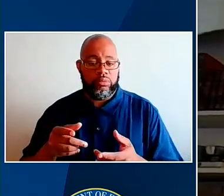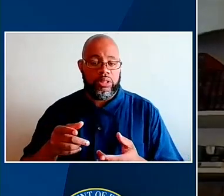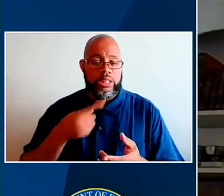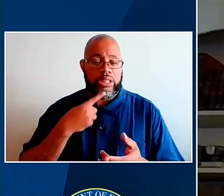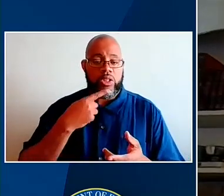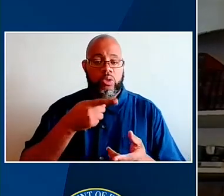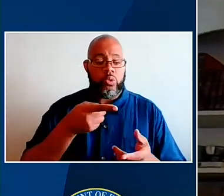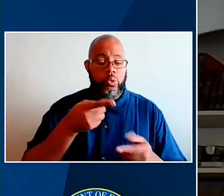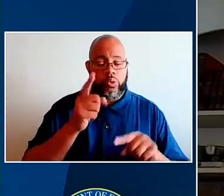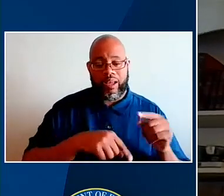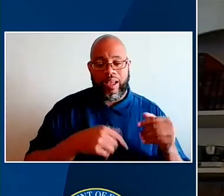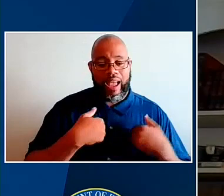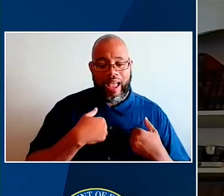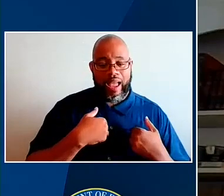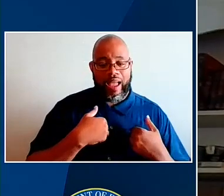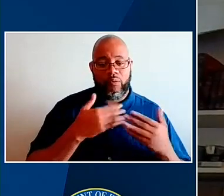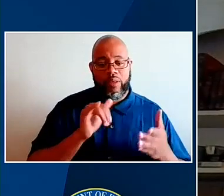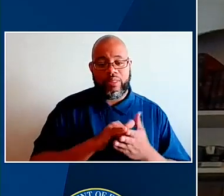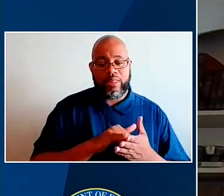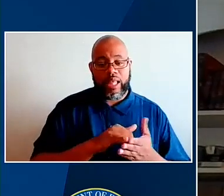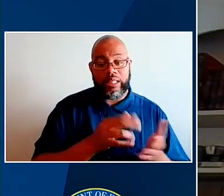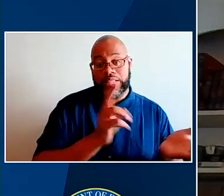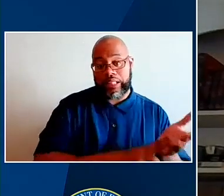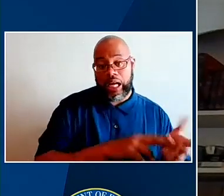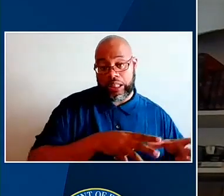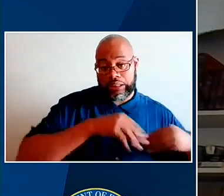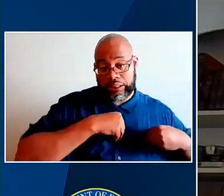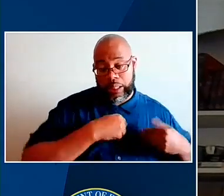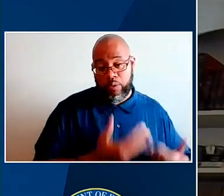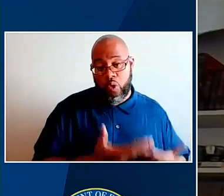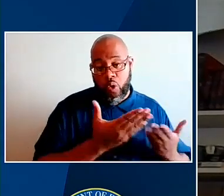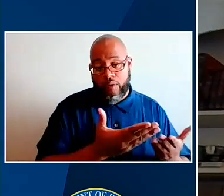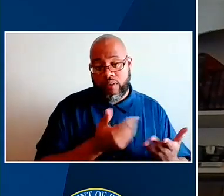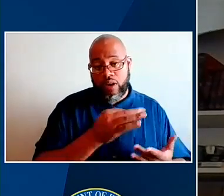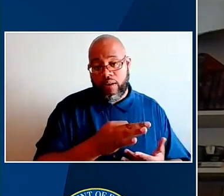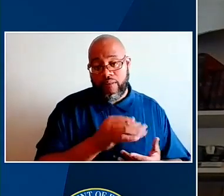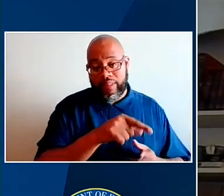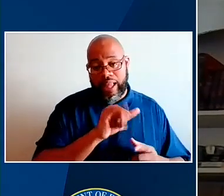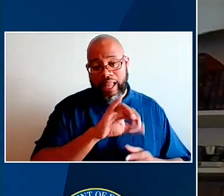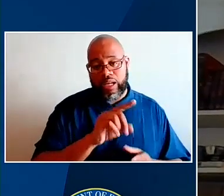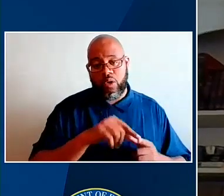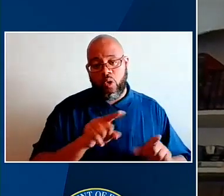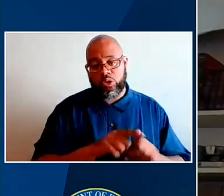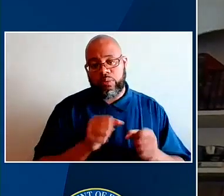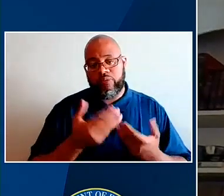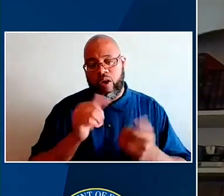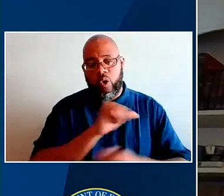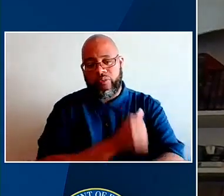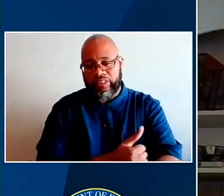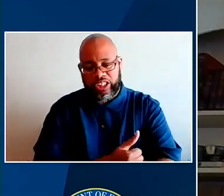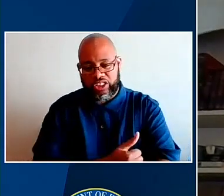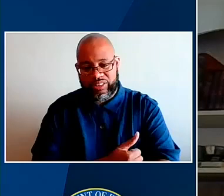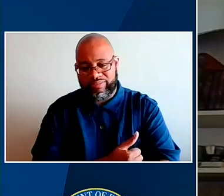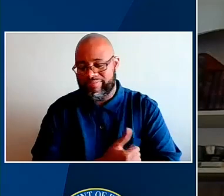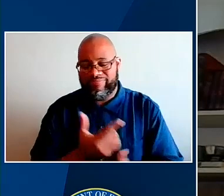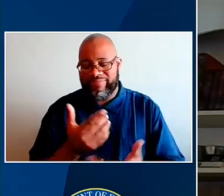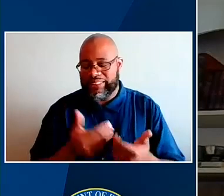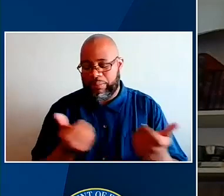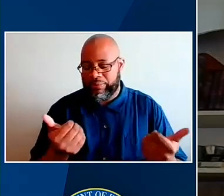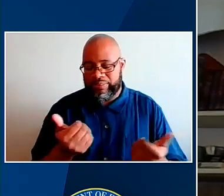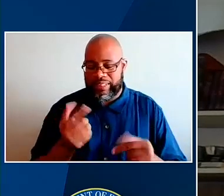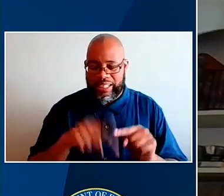cannot have it in such a way that by signing to accept the offer of aid, you're also providing the authorization. That would be explicitly